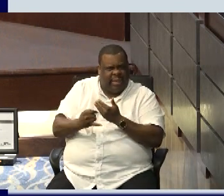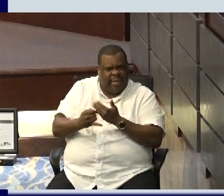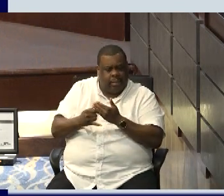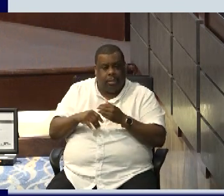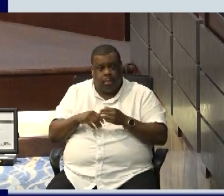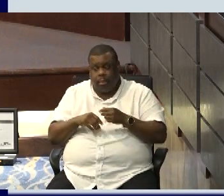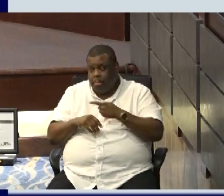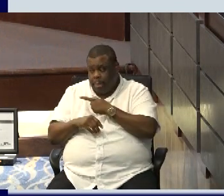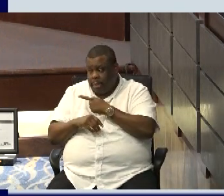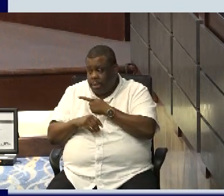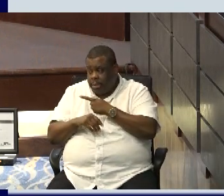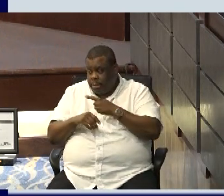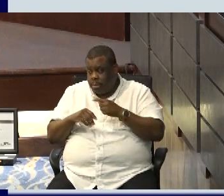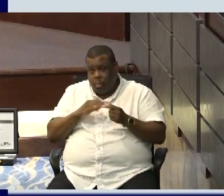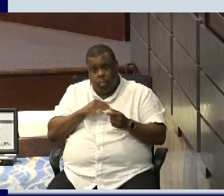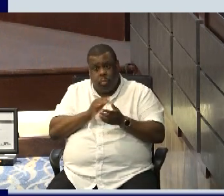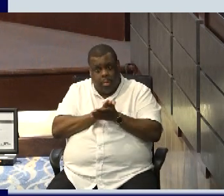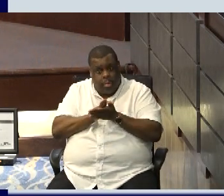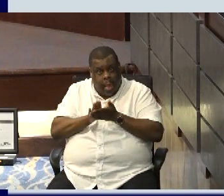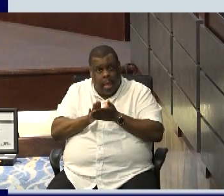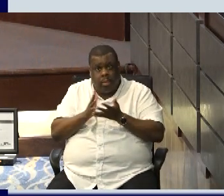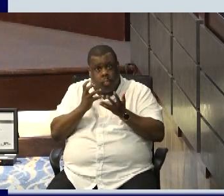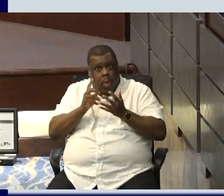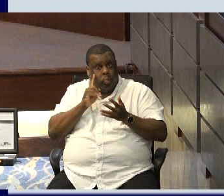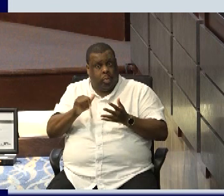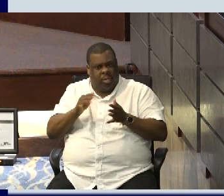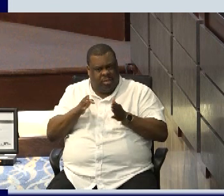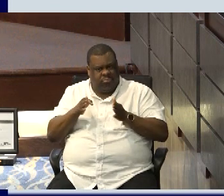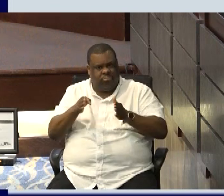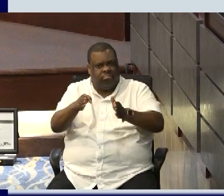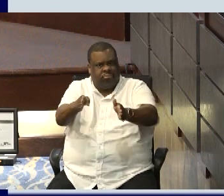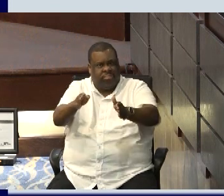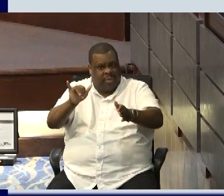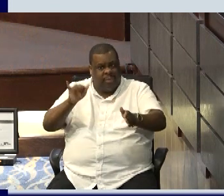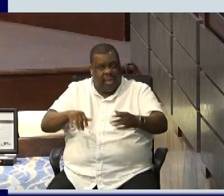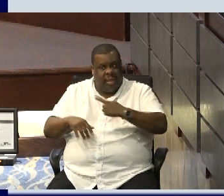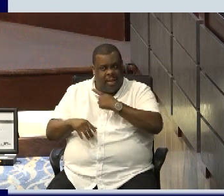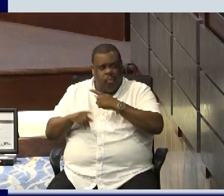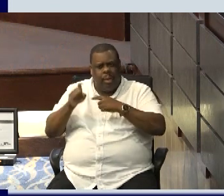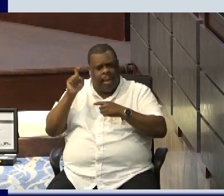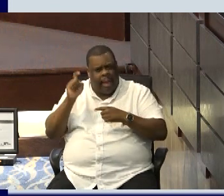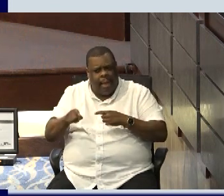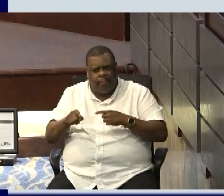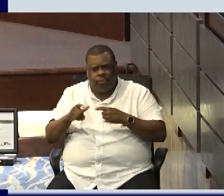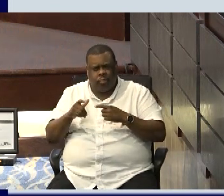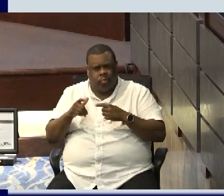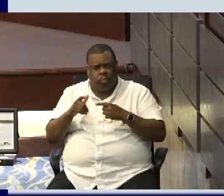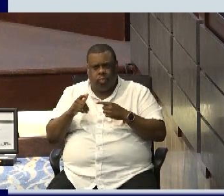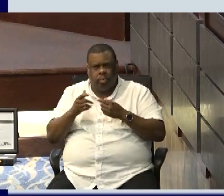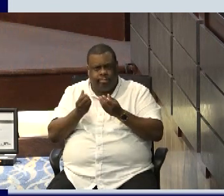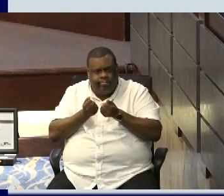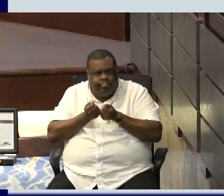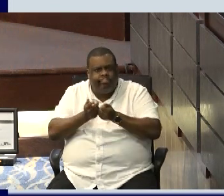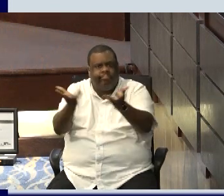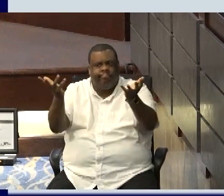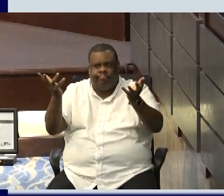attractive to teams at a national and international level, and we have to do a good job of putting it out there and telling our story. That's